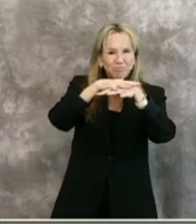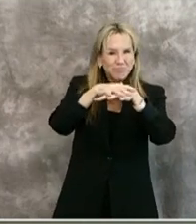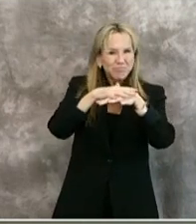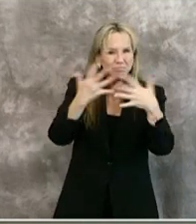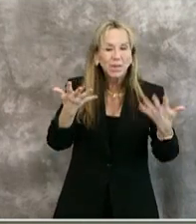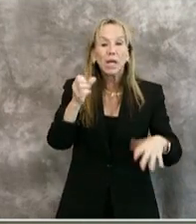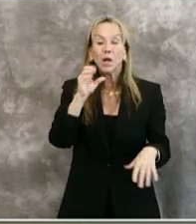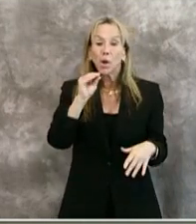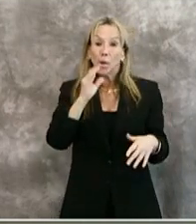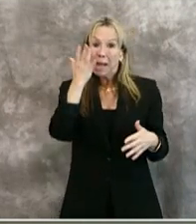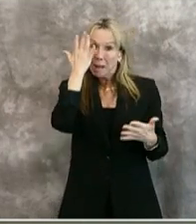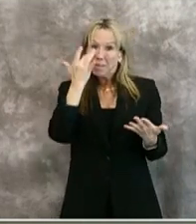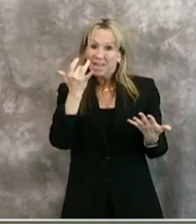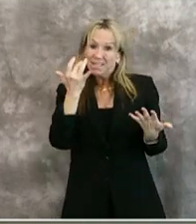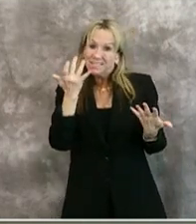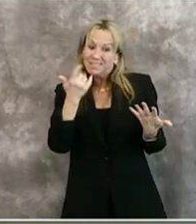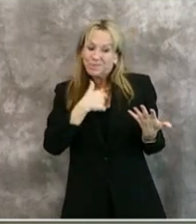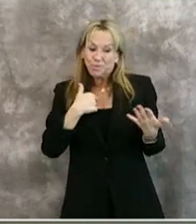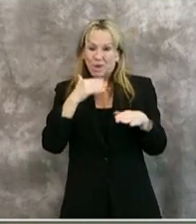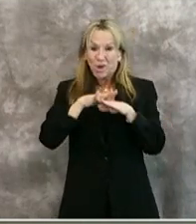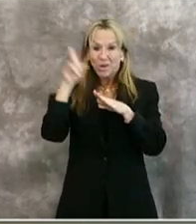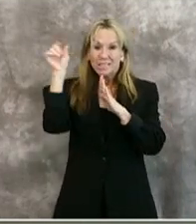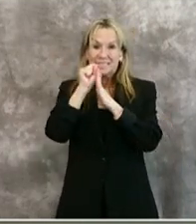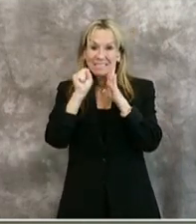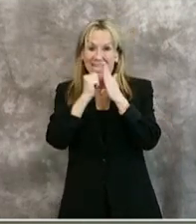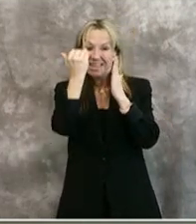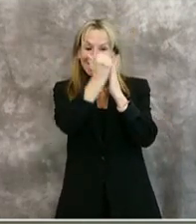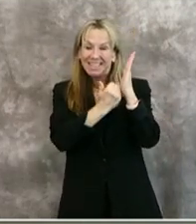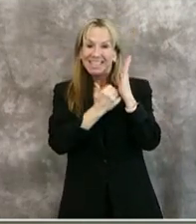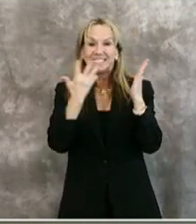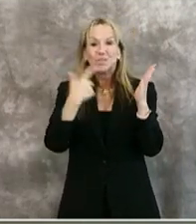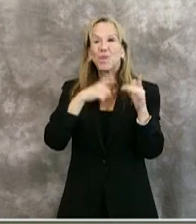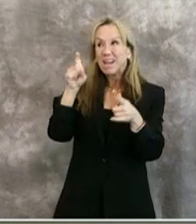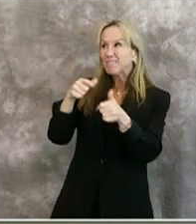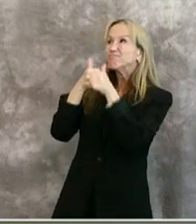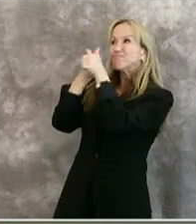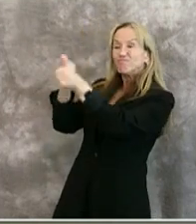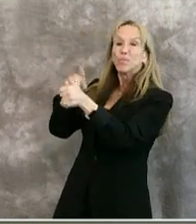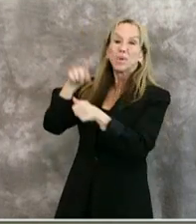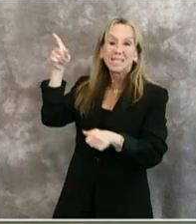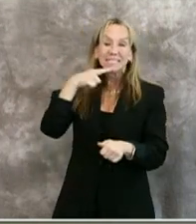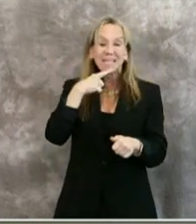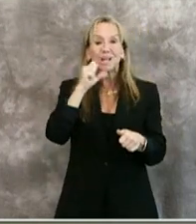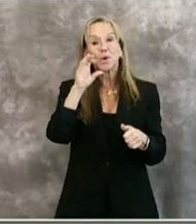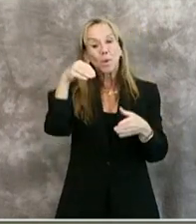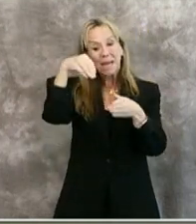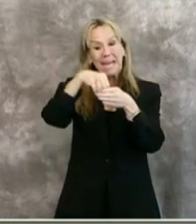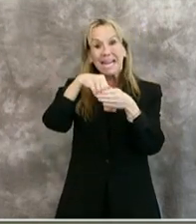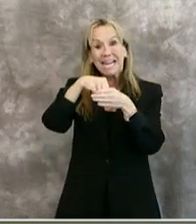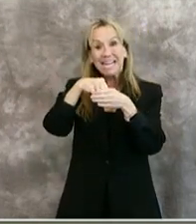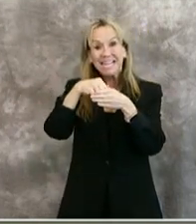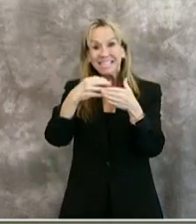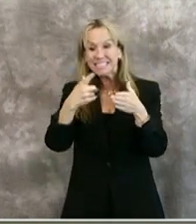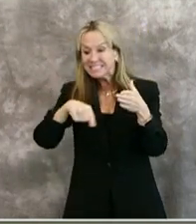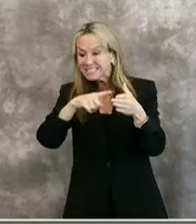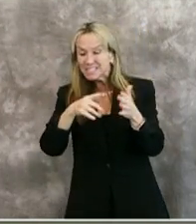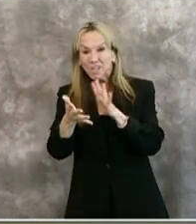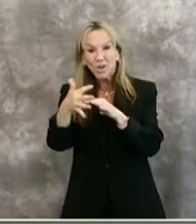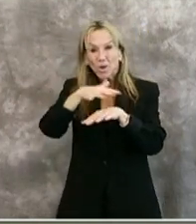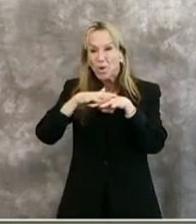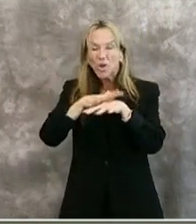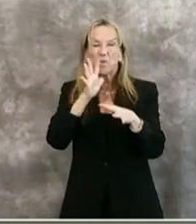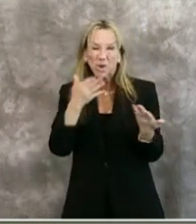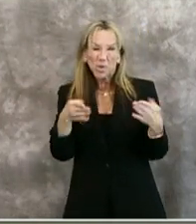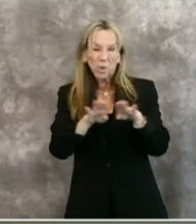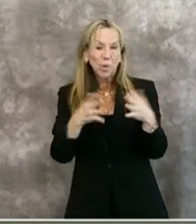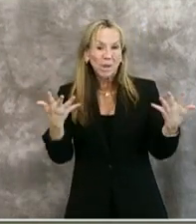are on the state's monitoring list. Because we are on the list, we have to adhere to the closure of indoor operations in the following sectors: gyms